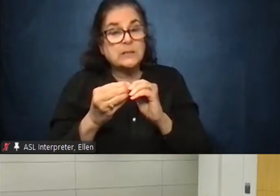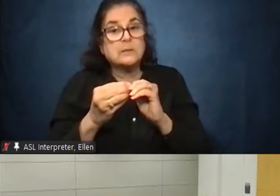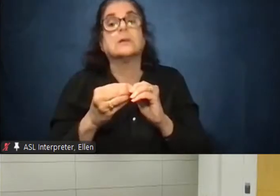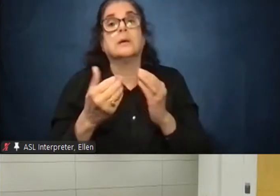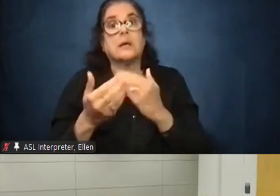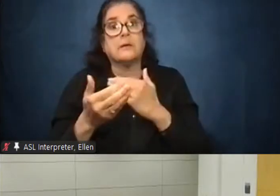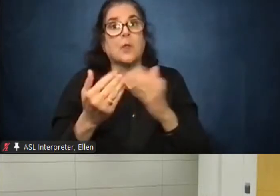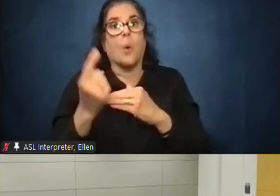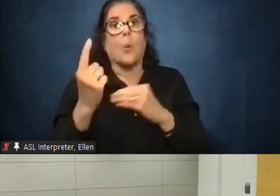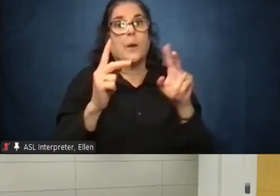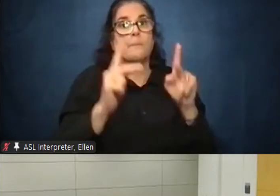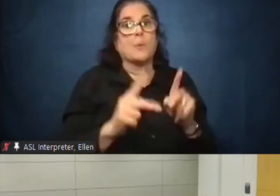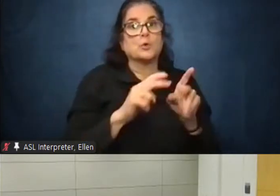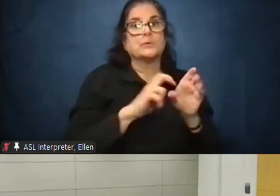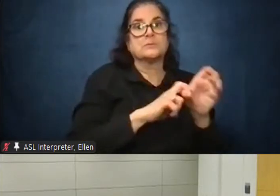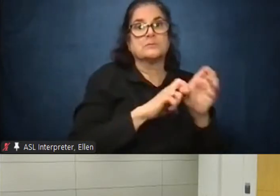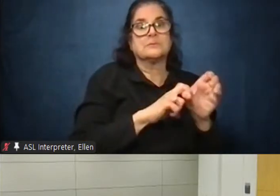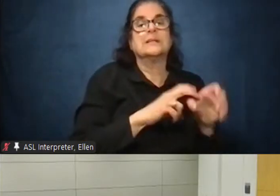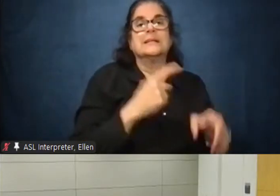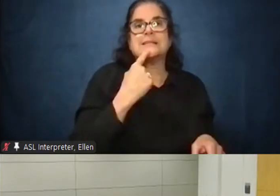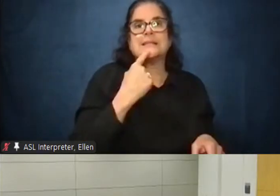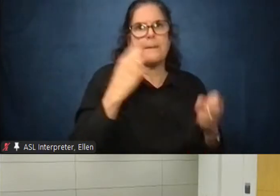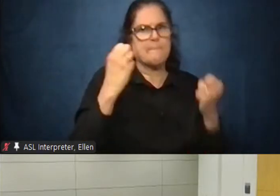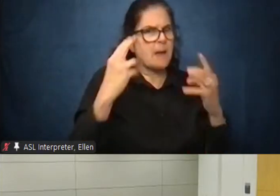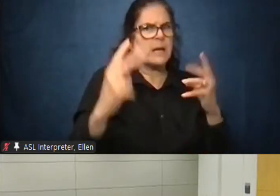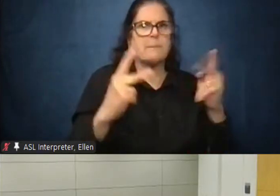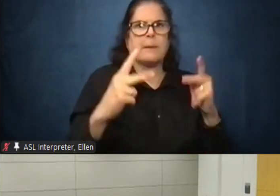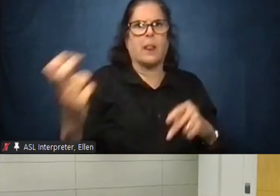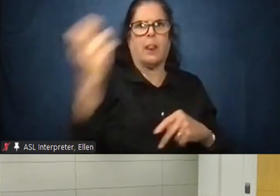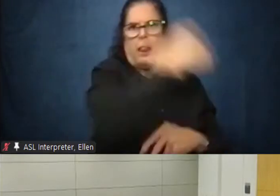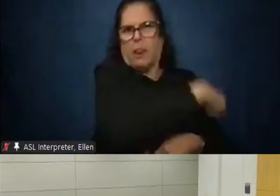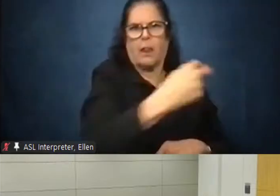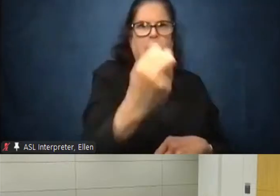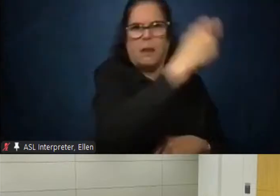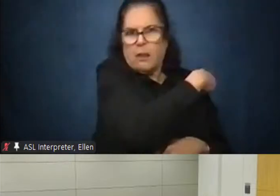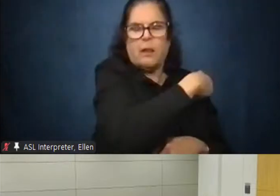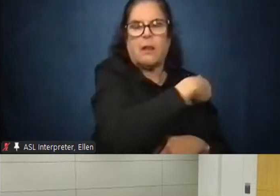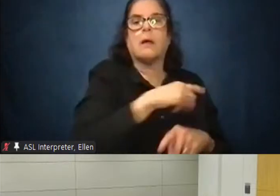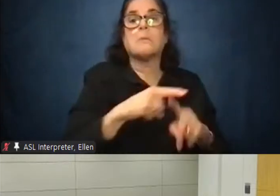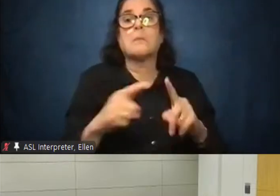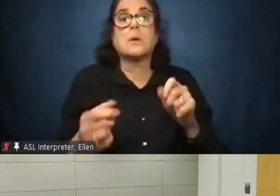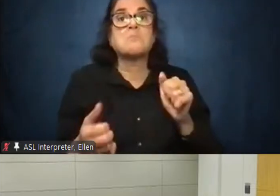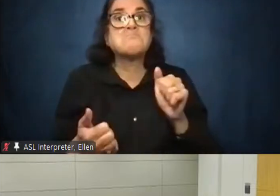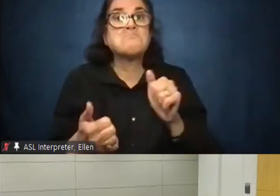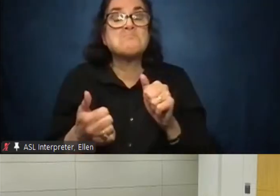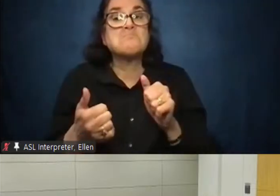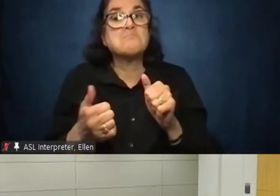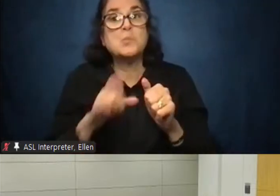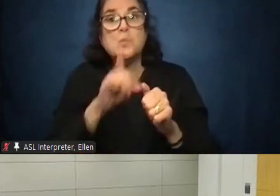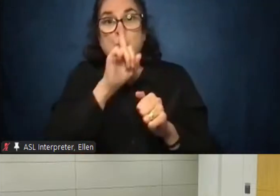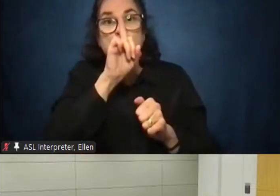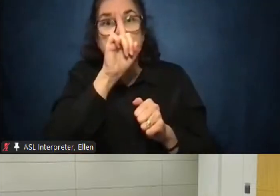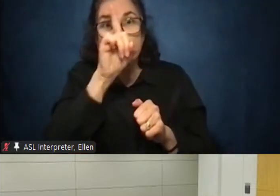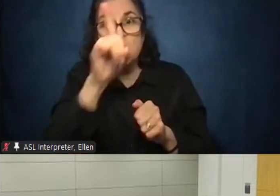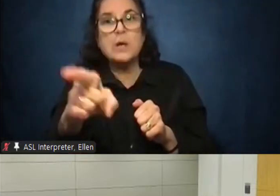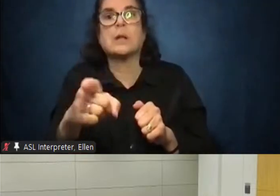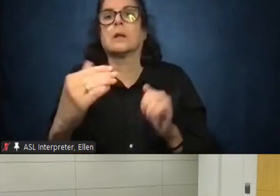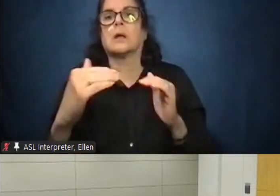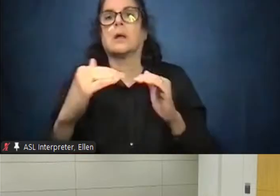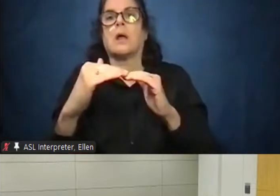sort of anecdotally identify that there was a high fare evasion rate, we do find that our fare evasion rate is below what we see